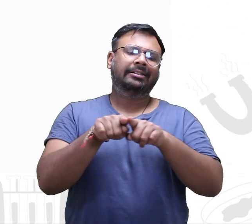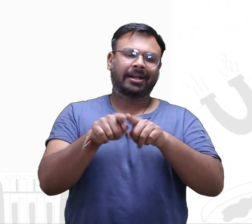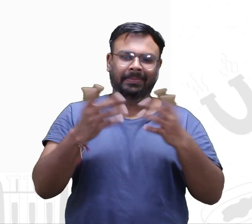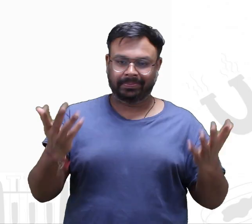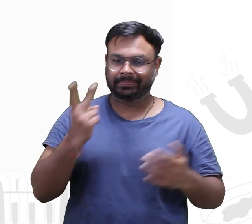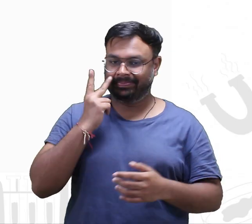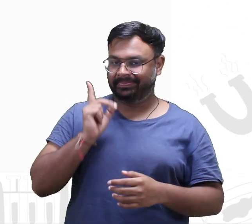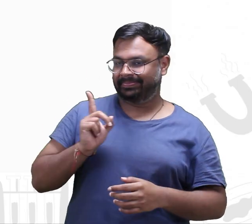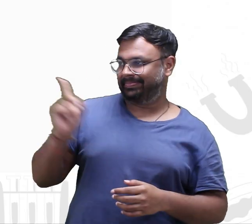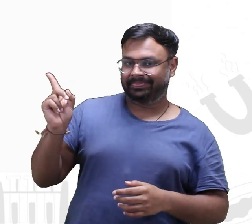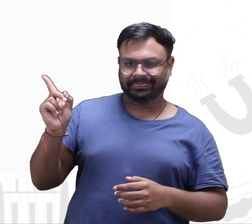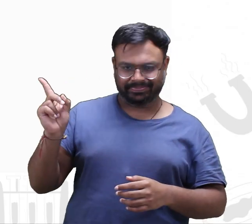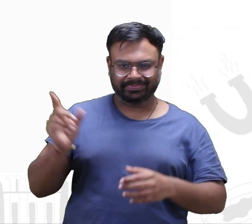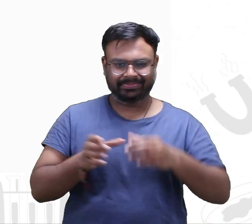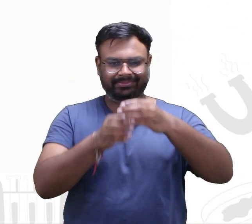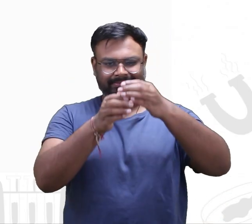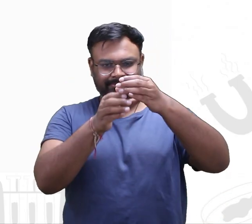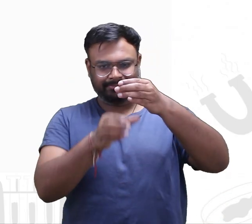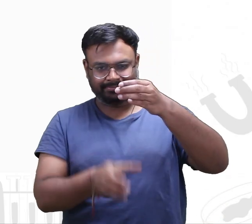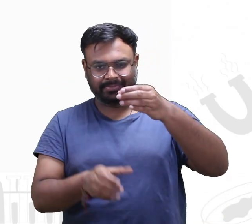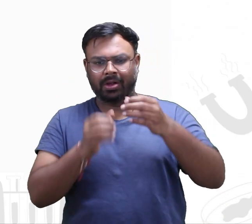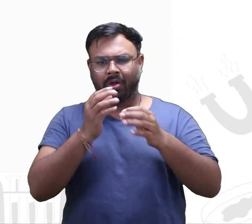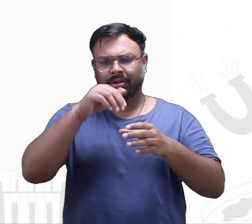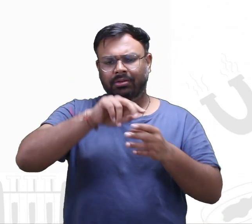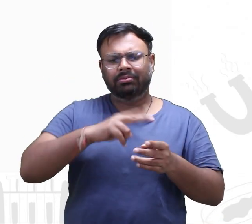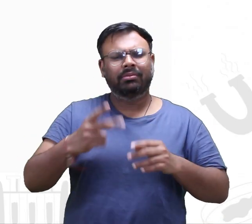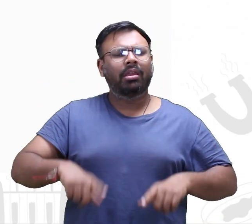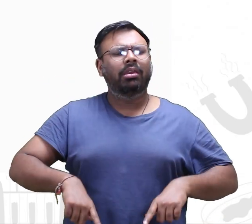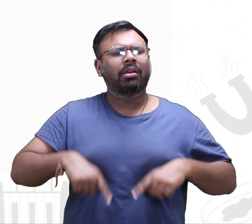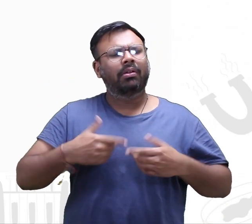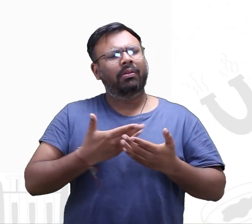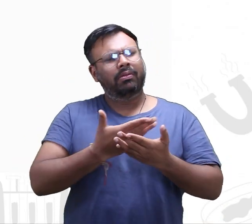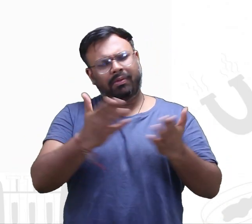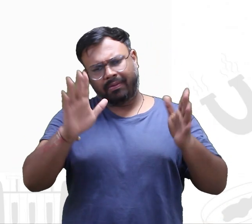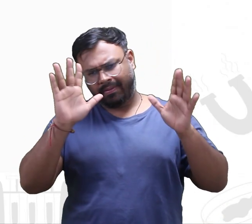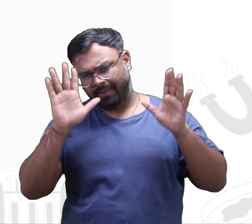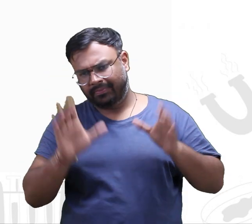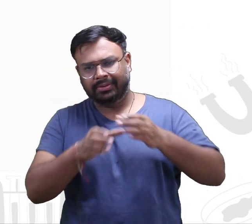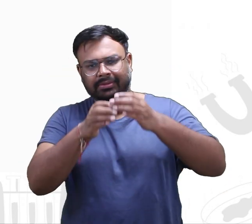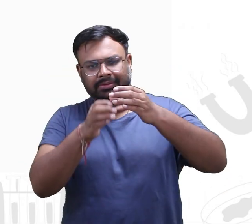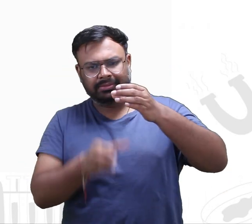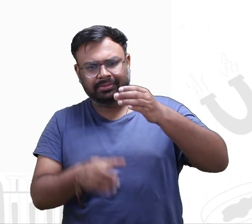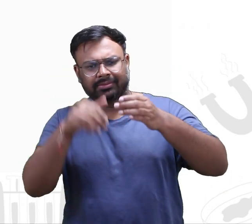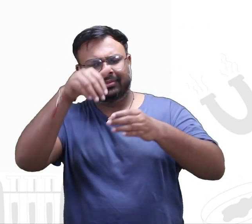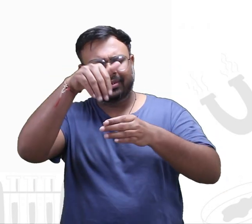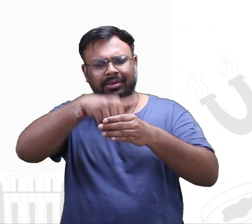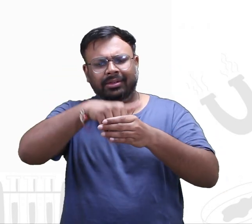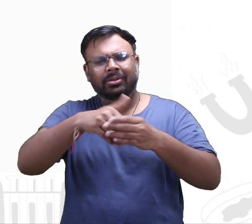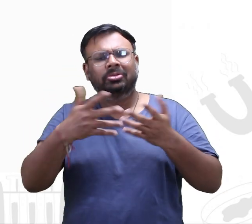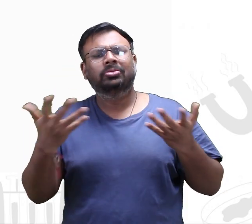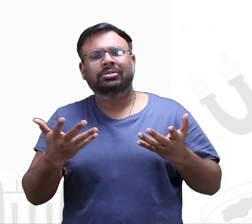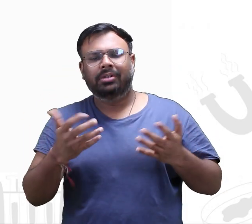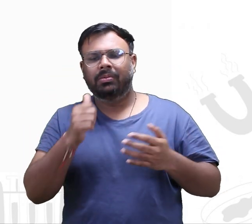An example of the usage of heat transfer in our everyday life is thermos bottle or Dewar flask. It is